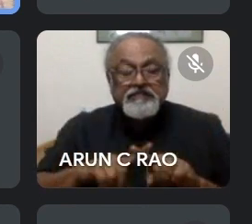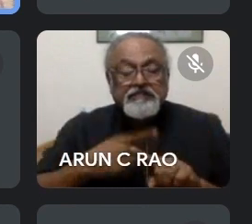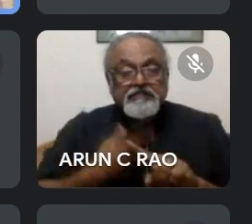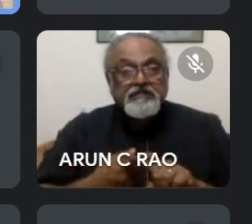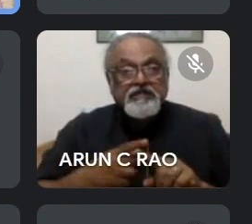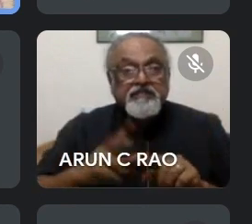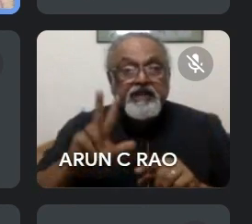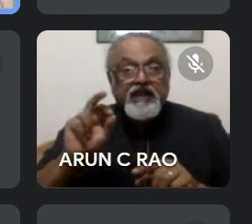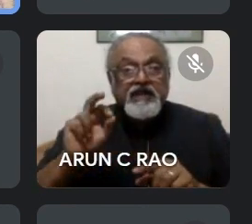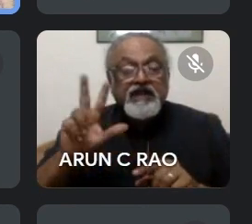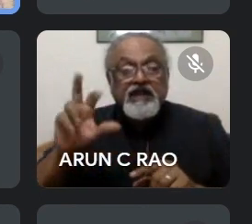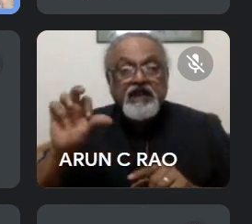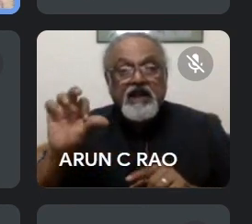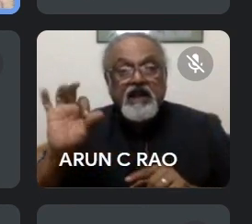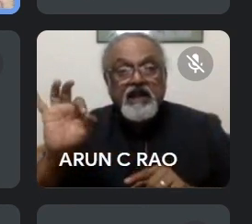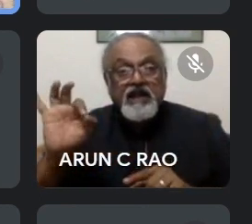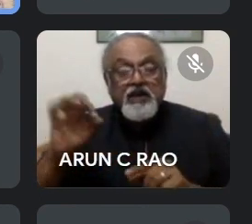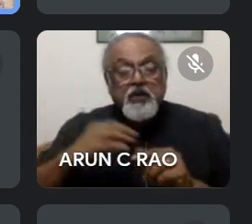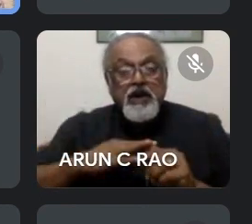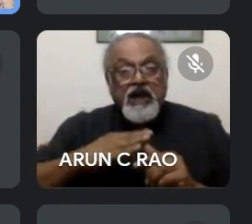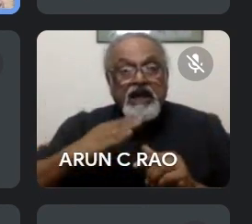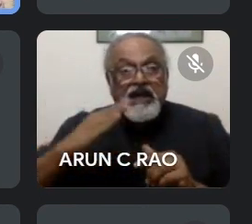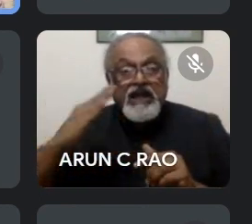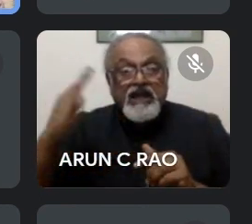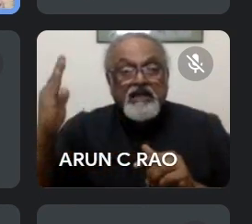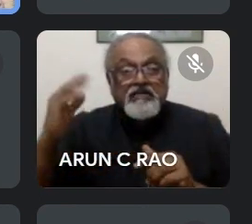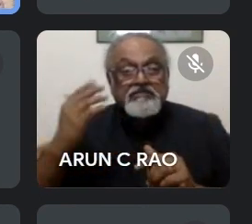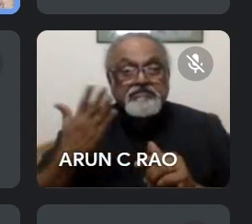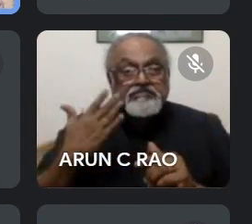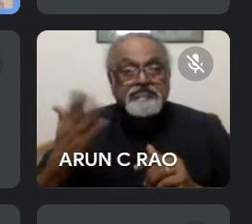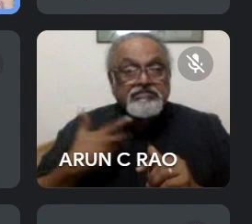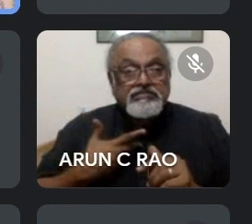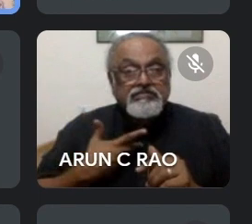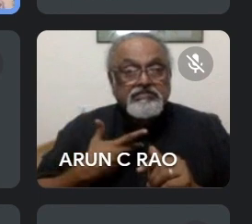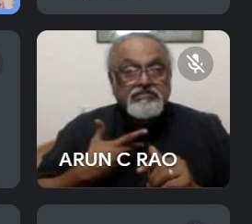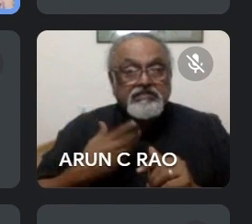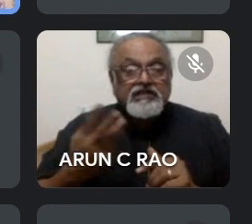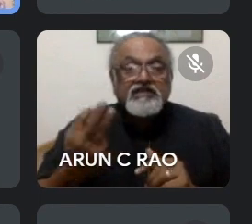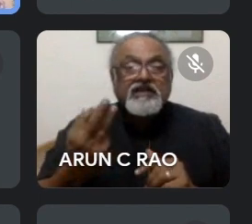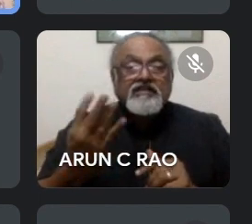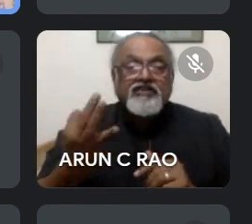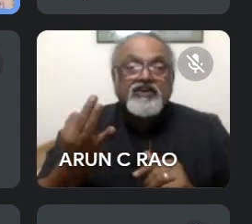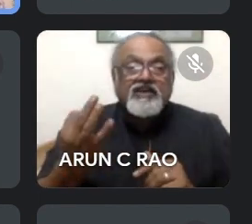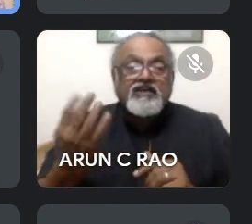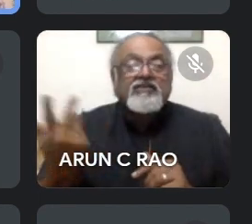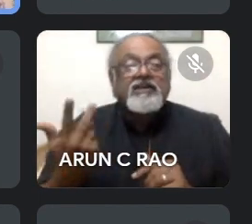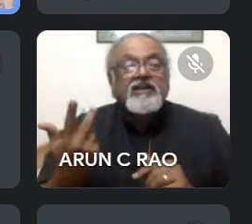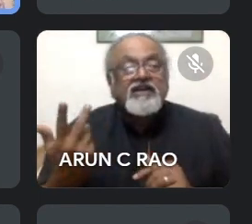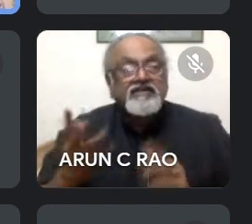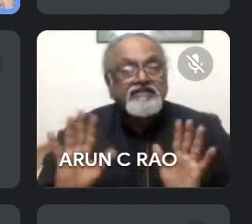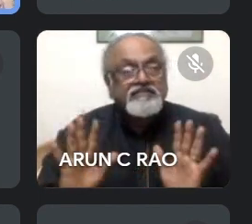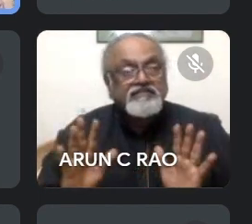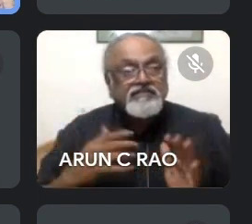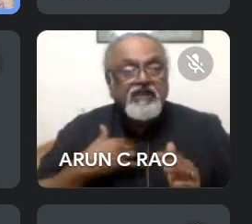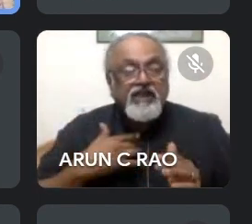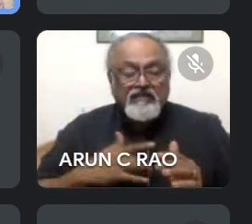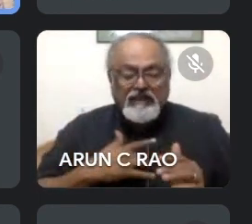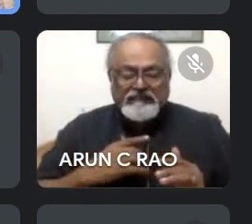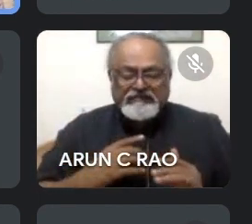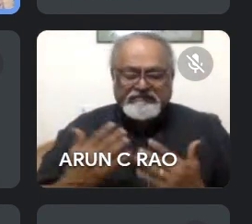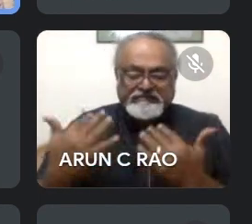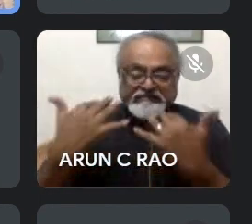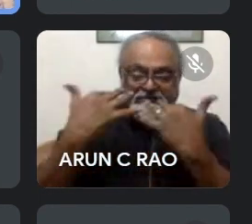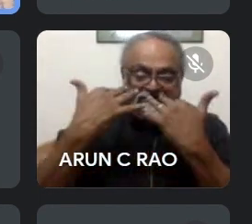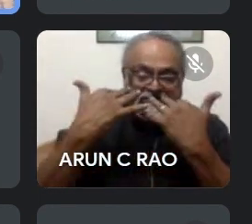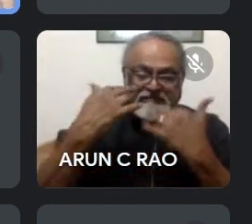80, 90s and stuff, and I was there in my like I was in my 30s and 40s, and I used to feel very conscious ki, like why is